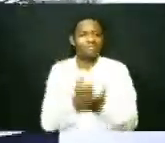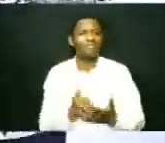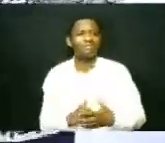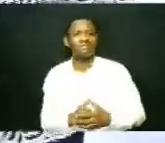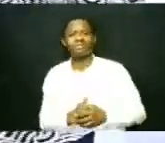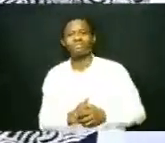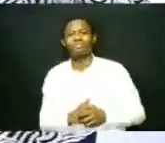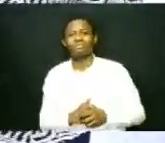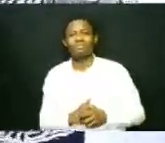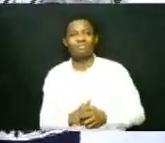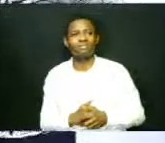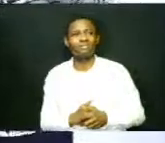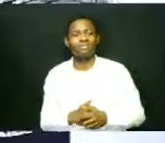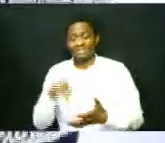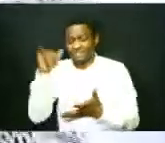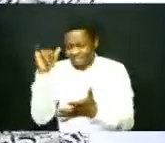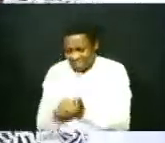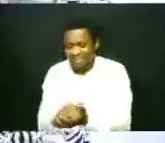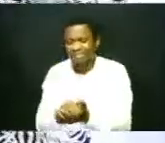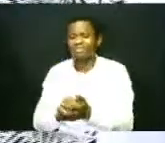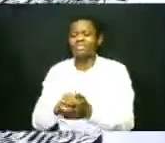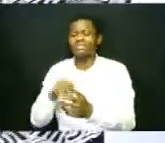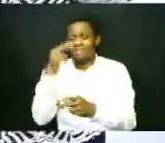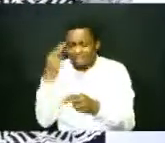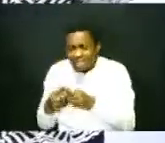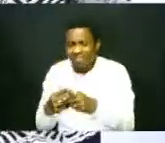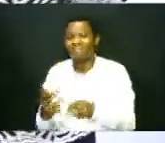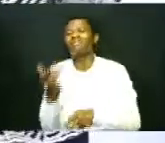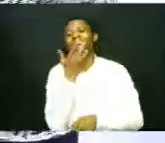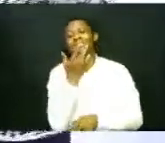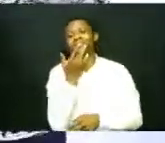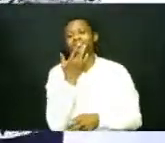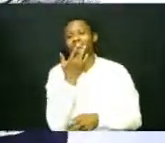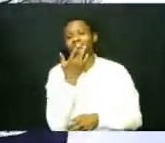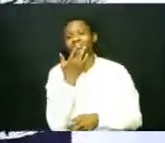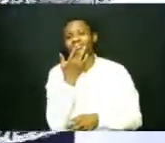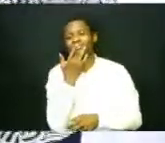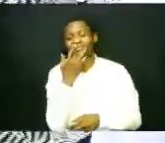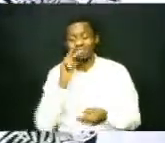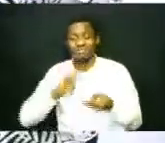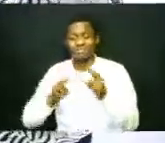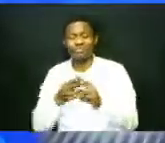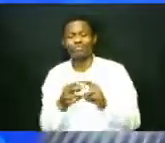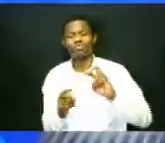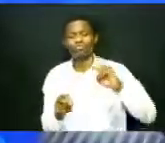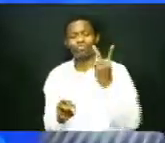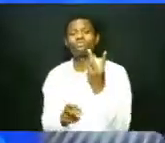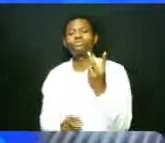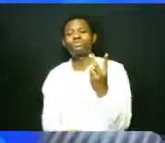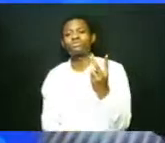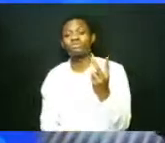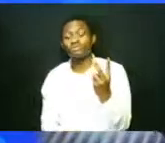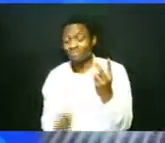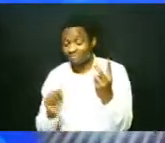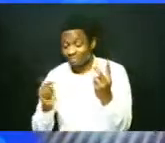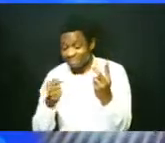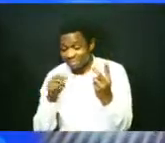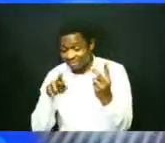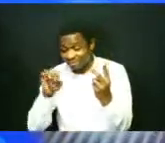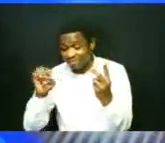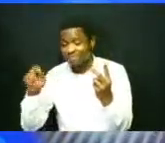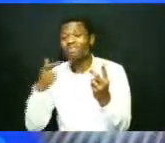And that is called favor. Now, why? And your friend and impa another. Number two, the Greek says